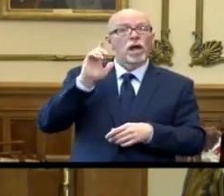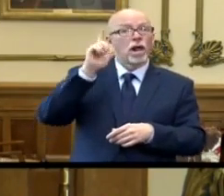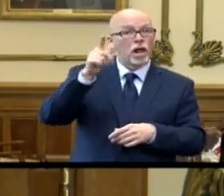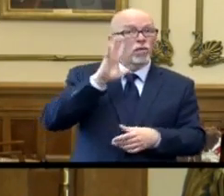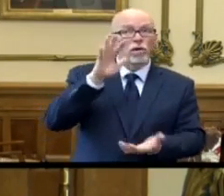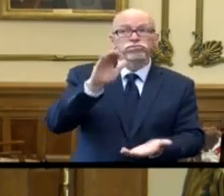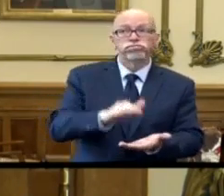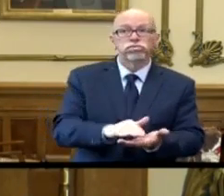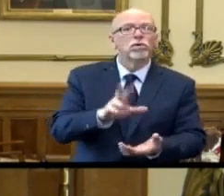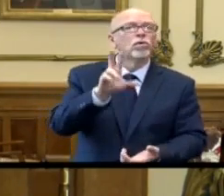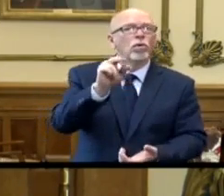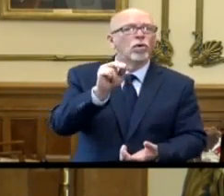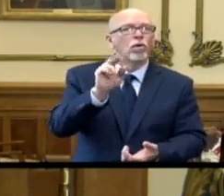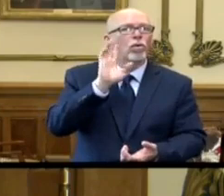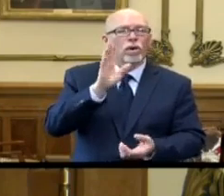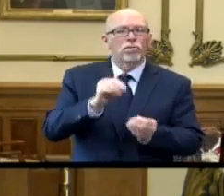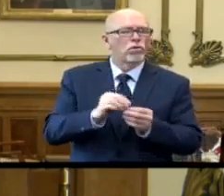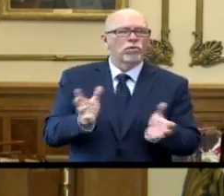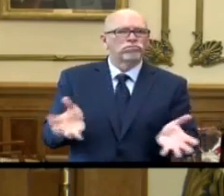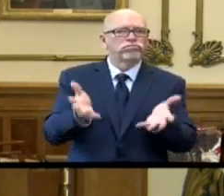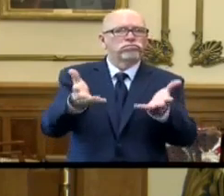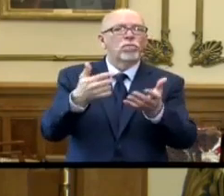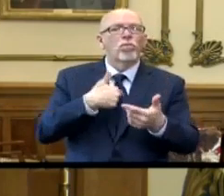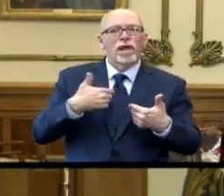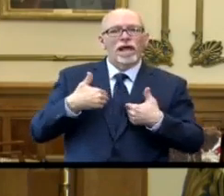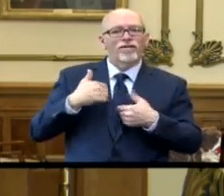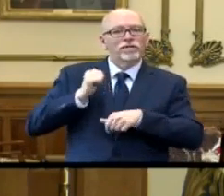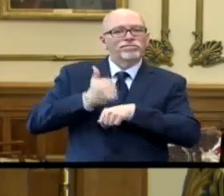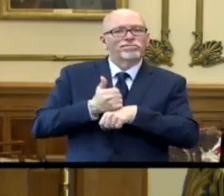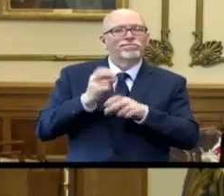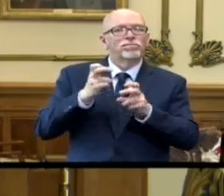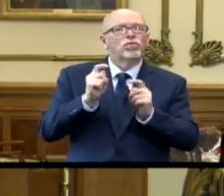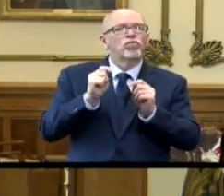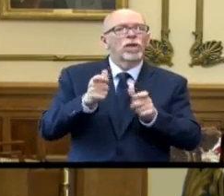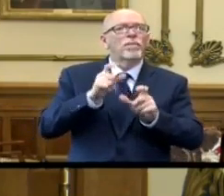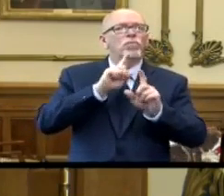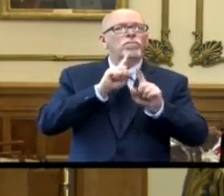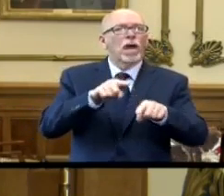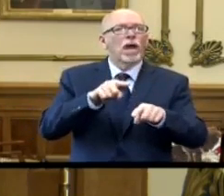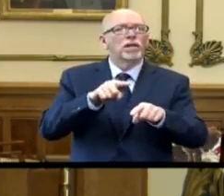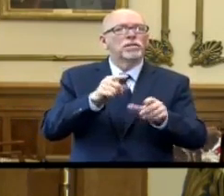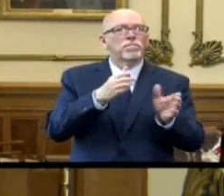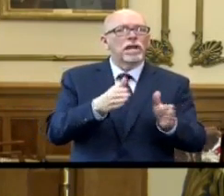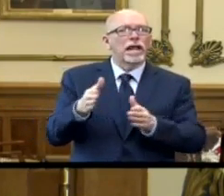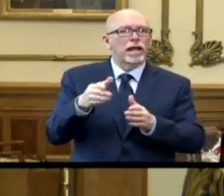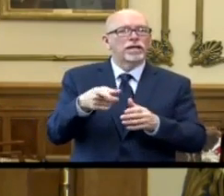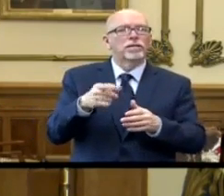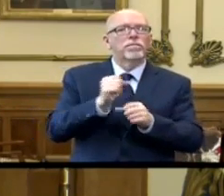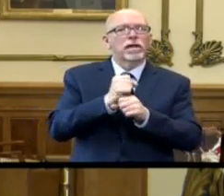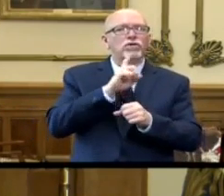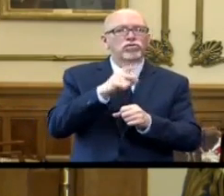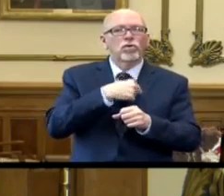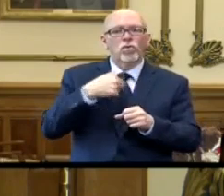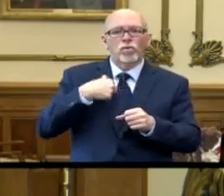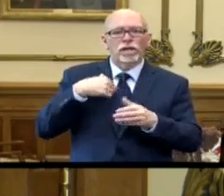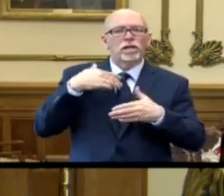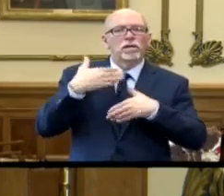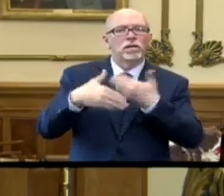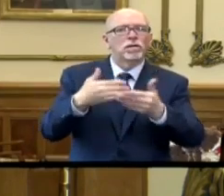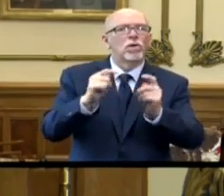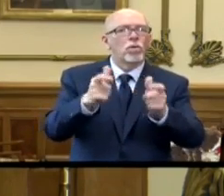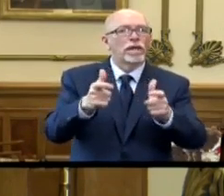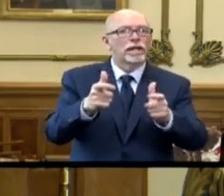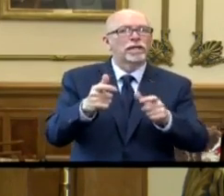get out of COVID-19. We already have in place sort of rapid response plans to make sure that we get out of this pretty